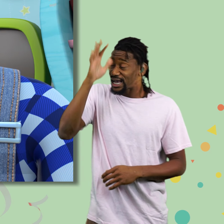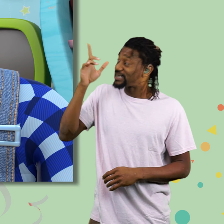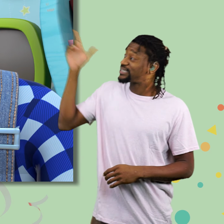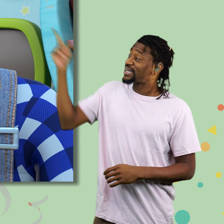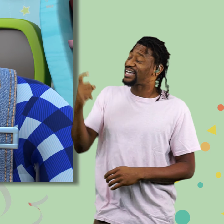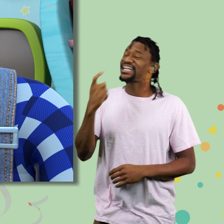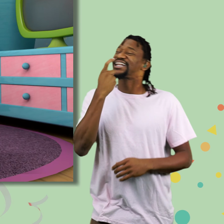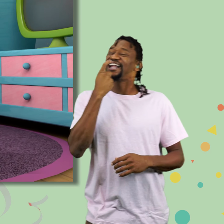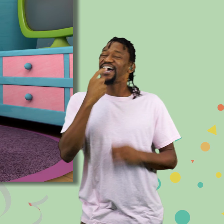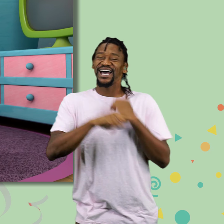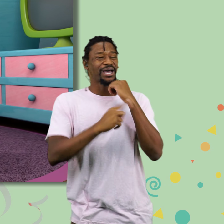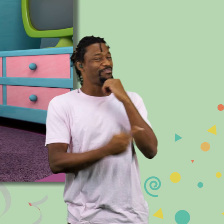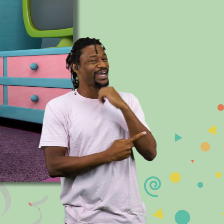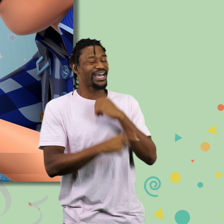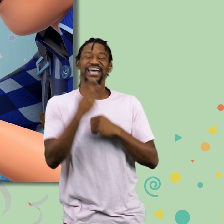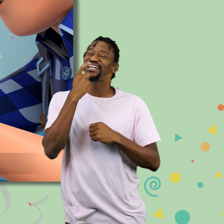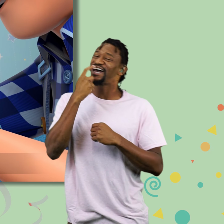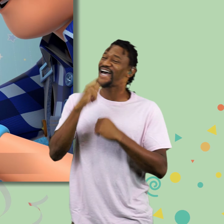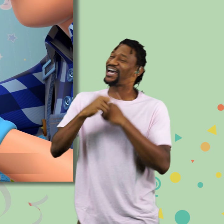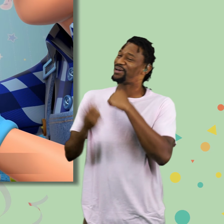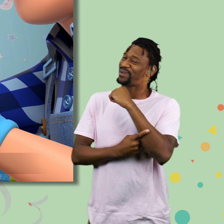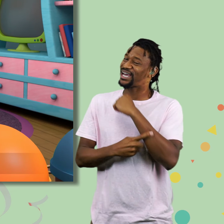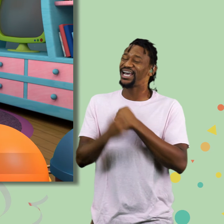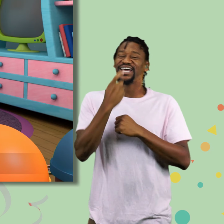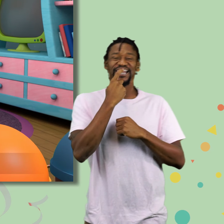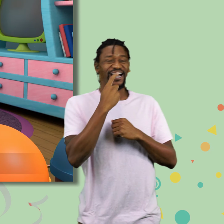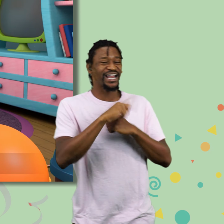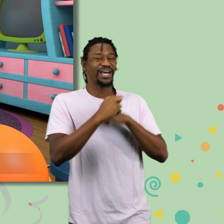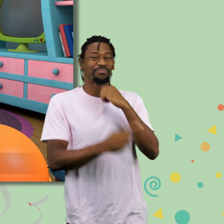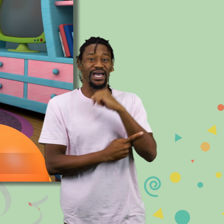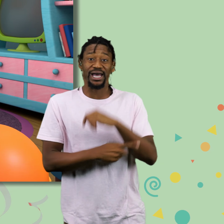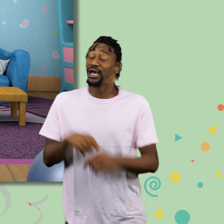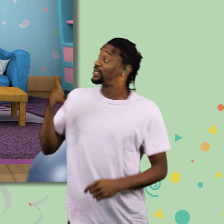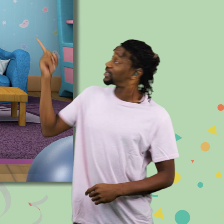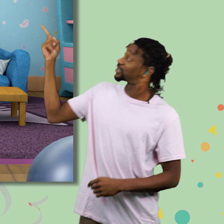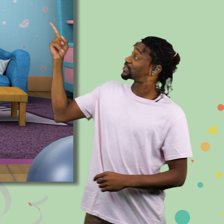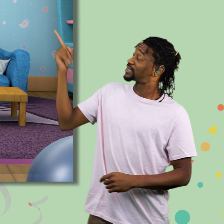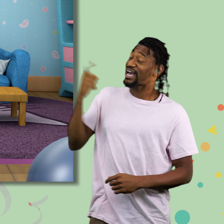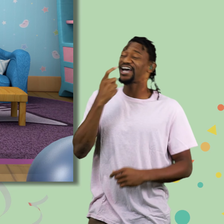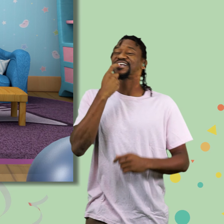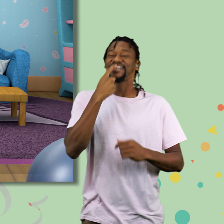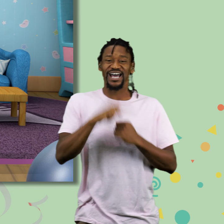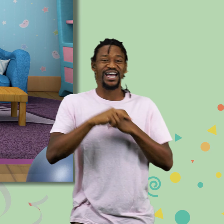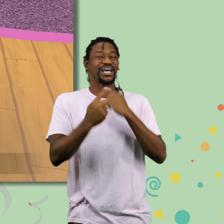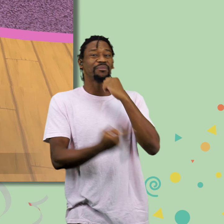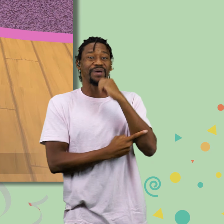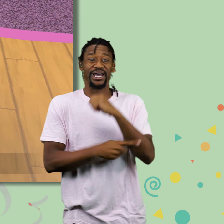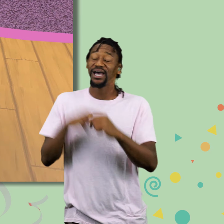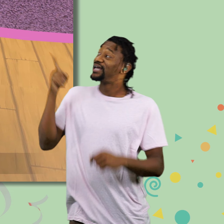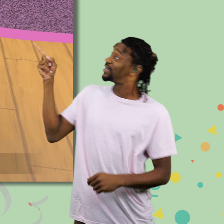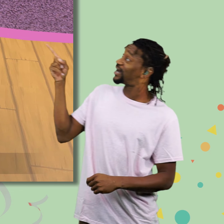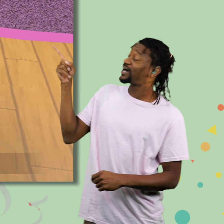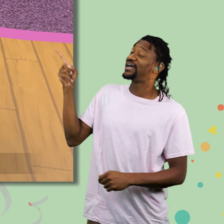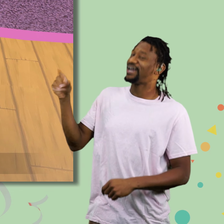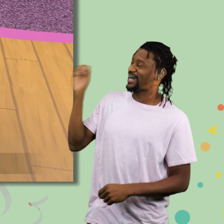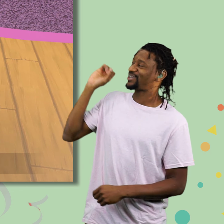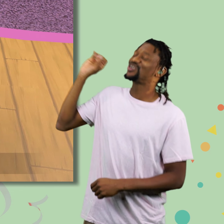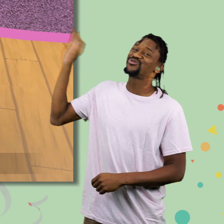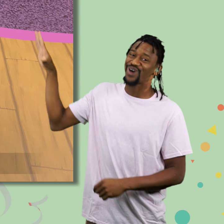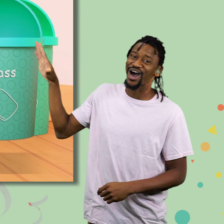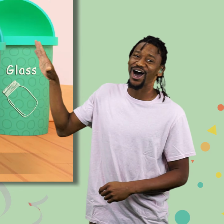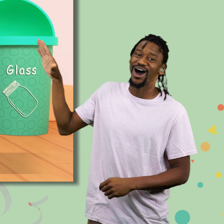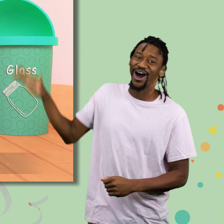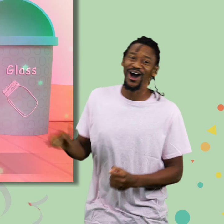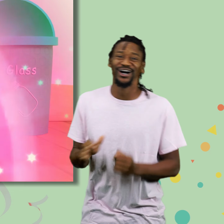For the show's in the glass bin, glass bin, glass bin For the show's in the glass bin, now baby knows where